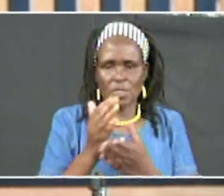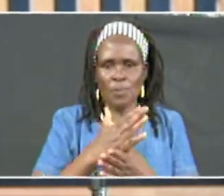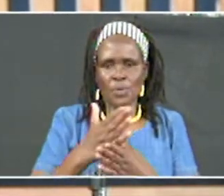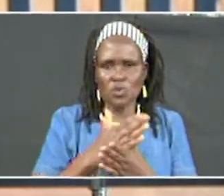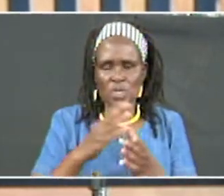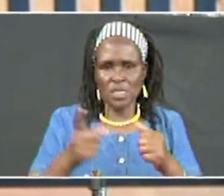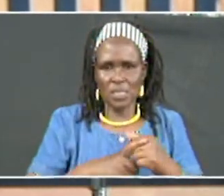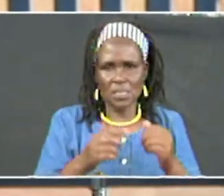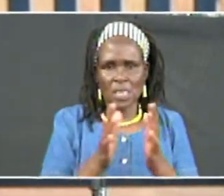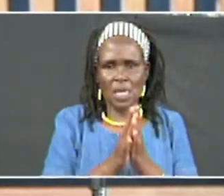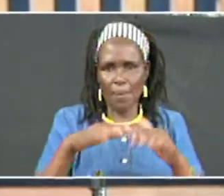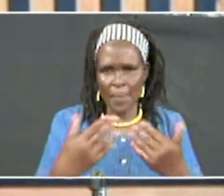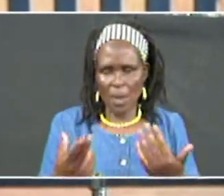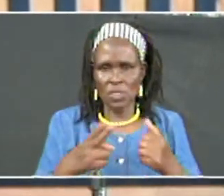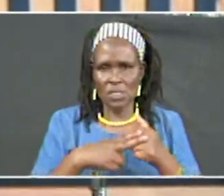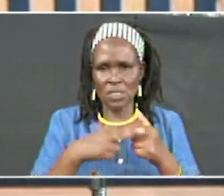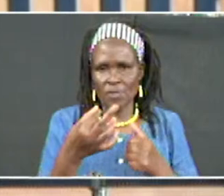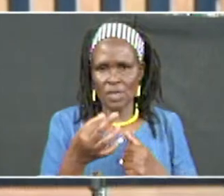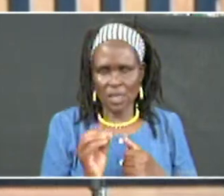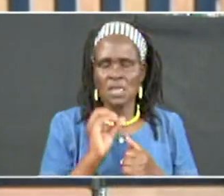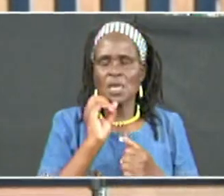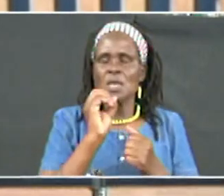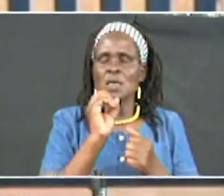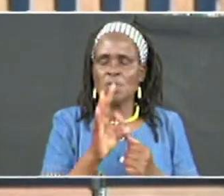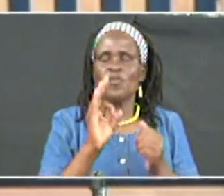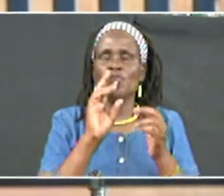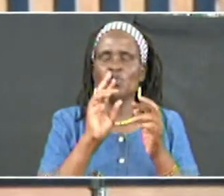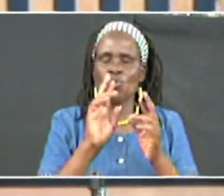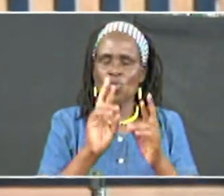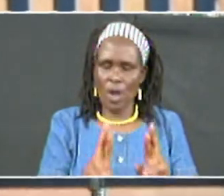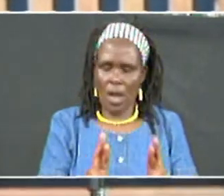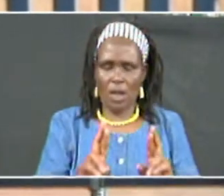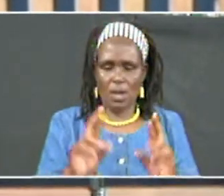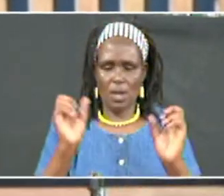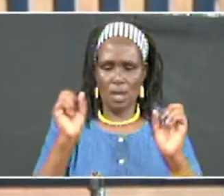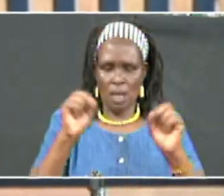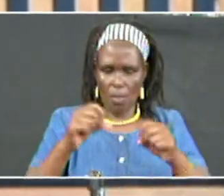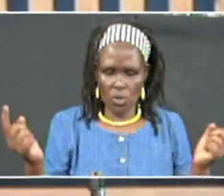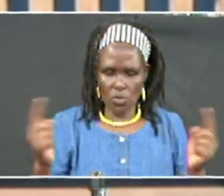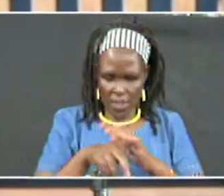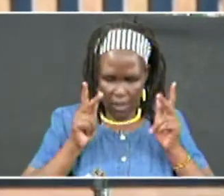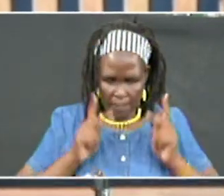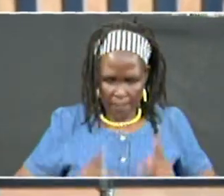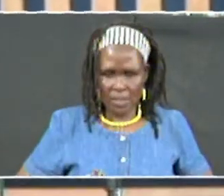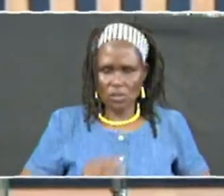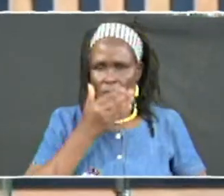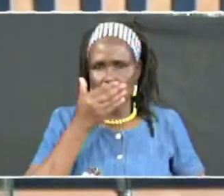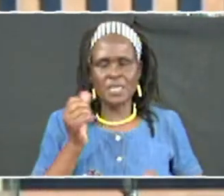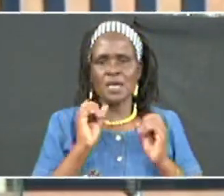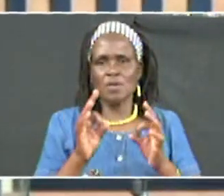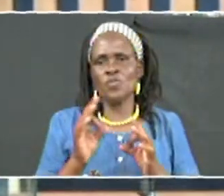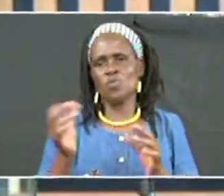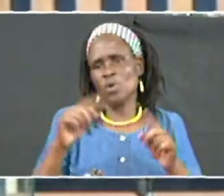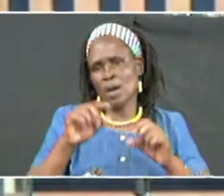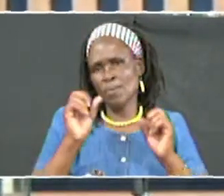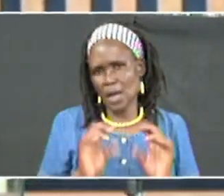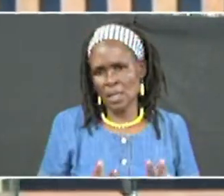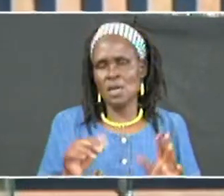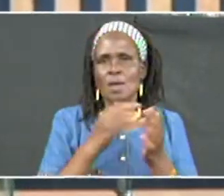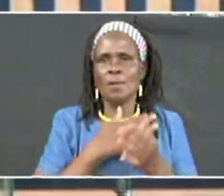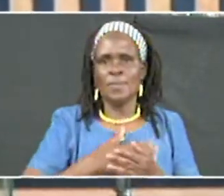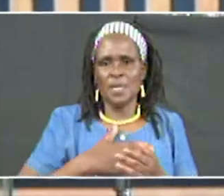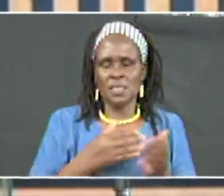about 7:30. If you're able to come in person, the better. If you're not able to come in person, please also join